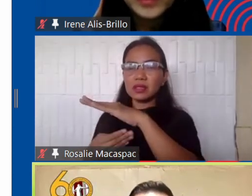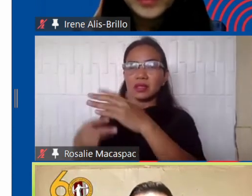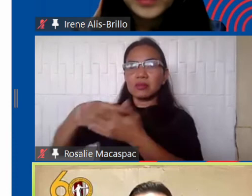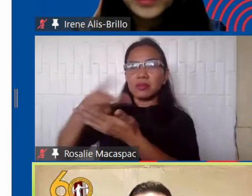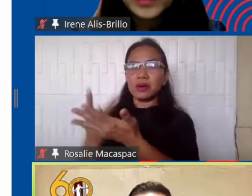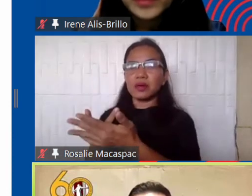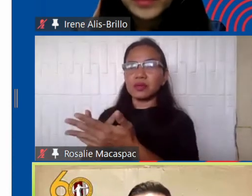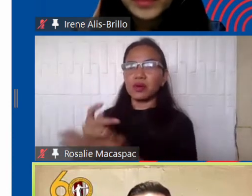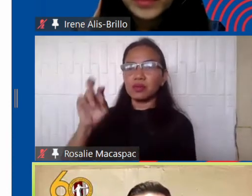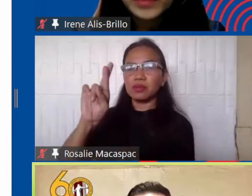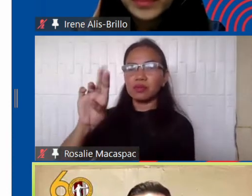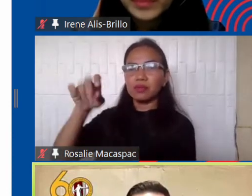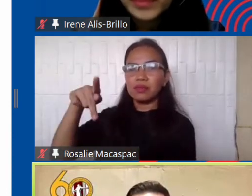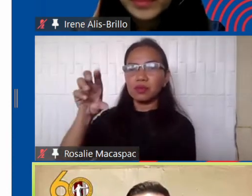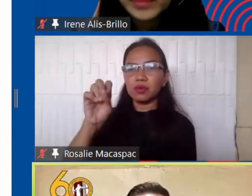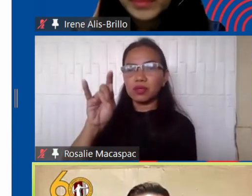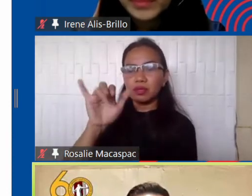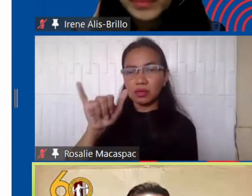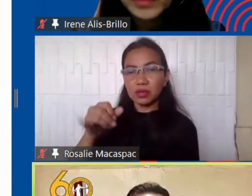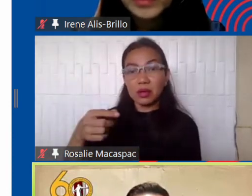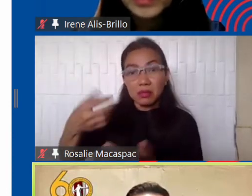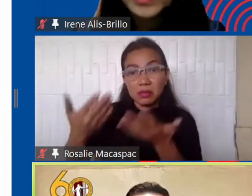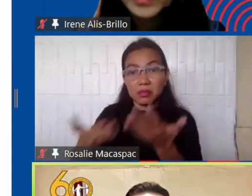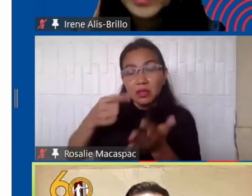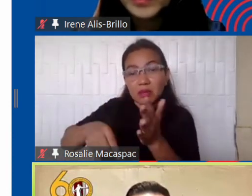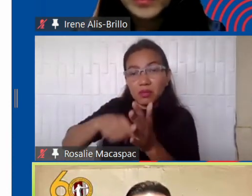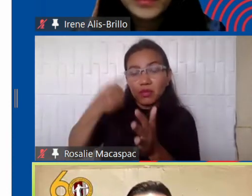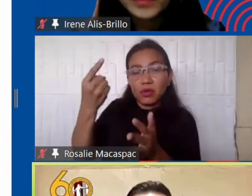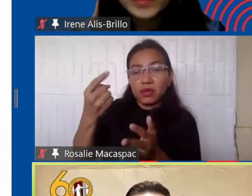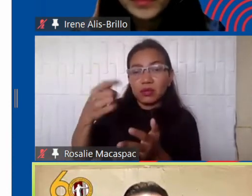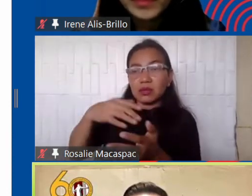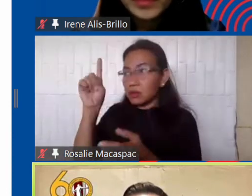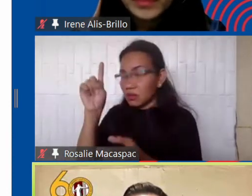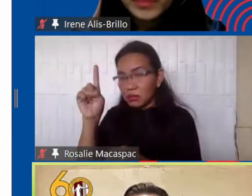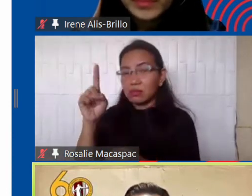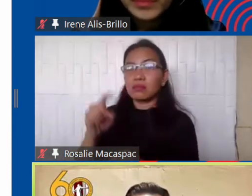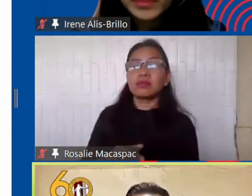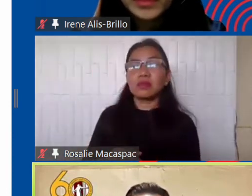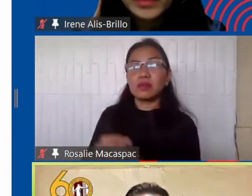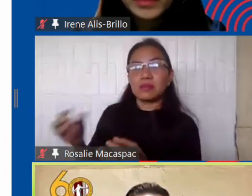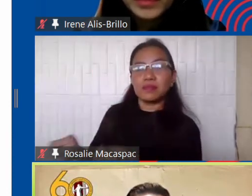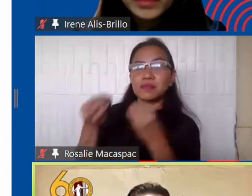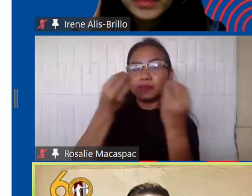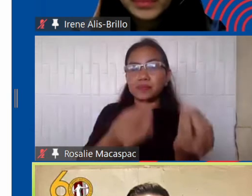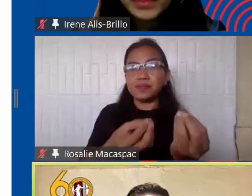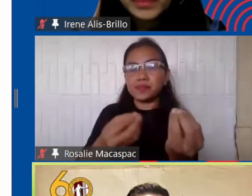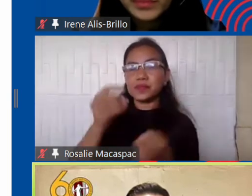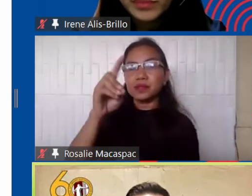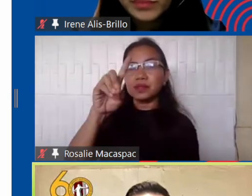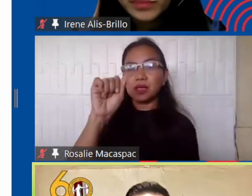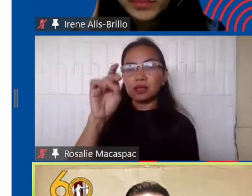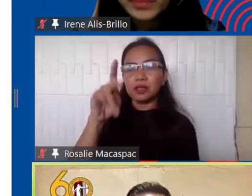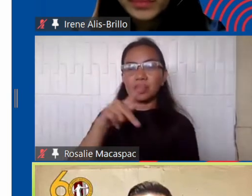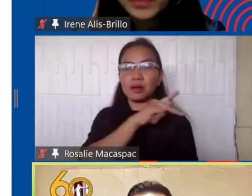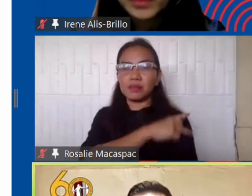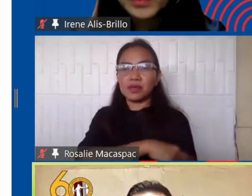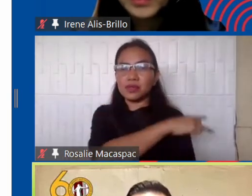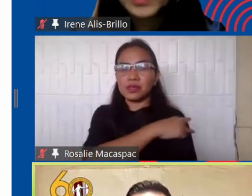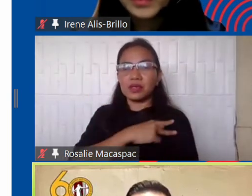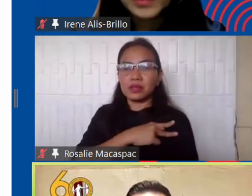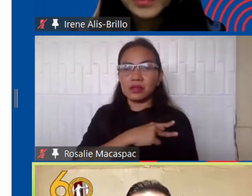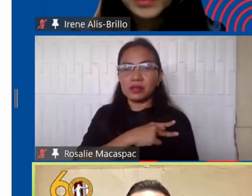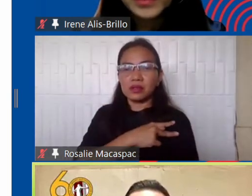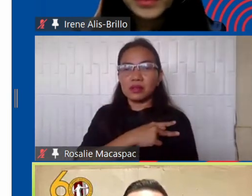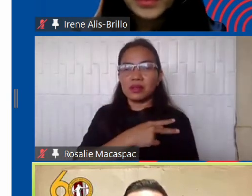So someone may have submitted, let's say, a database of patient health records, for